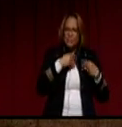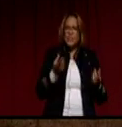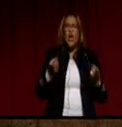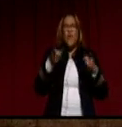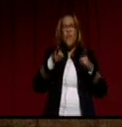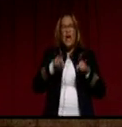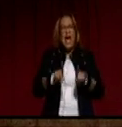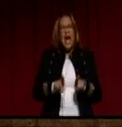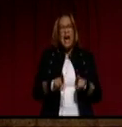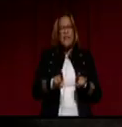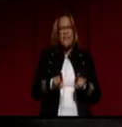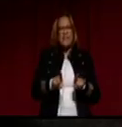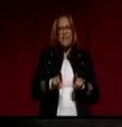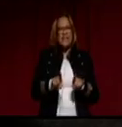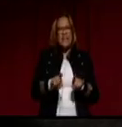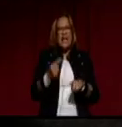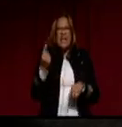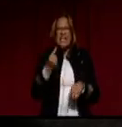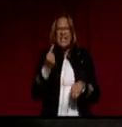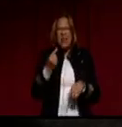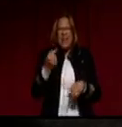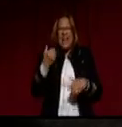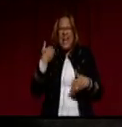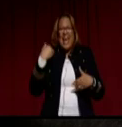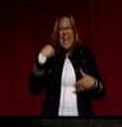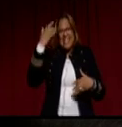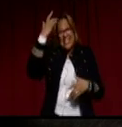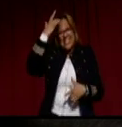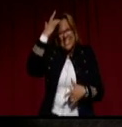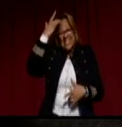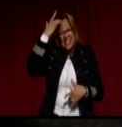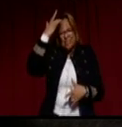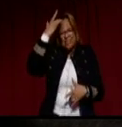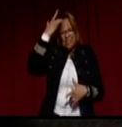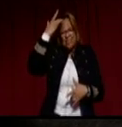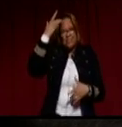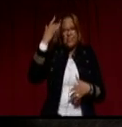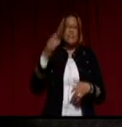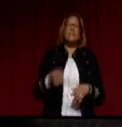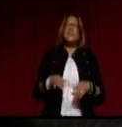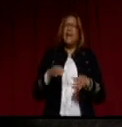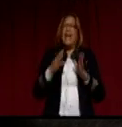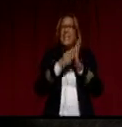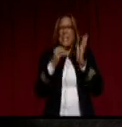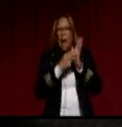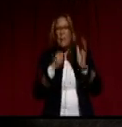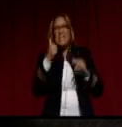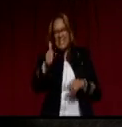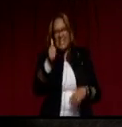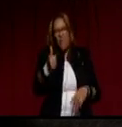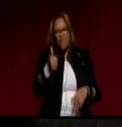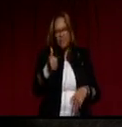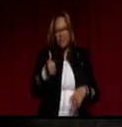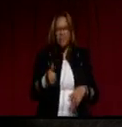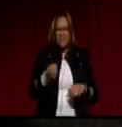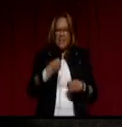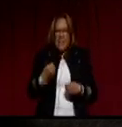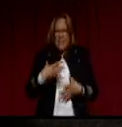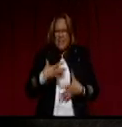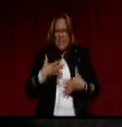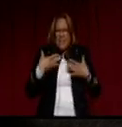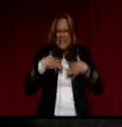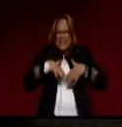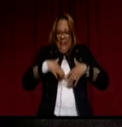happens is when somebody has the virus and it's made a lot of copies of itself, and it affects the